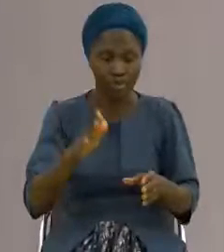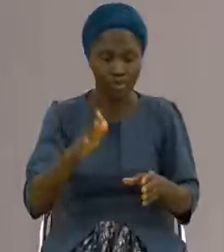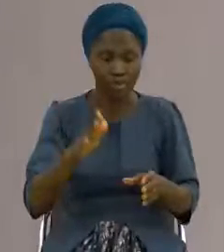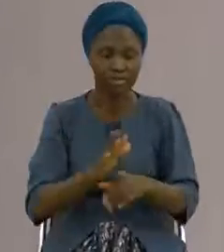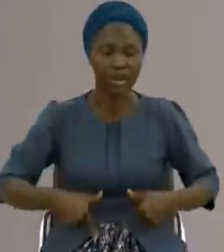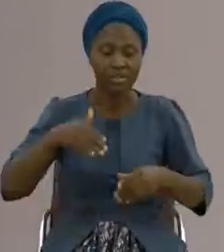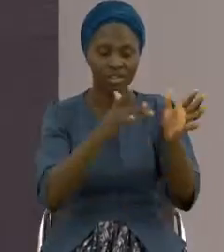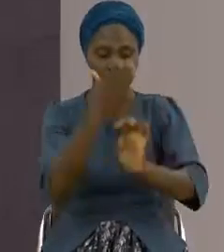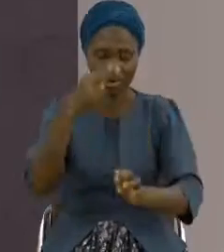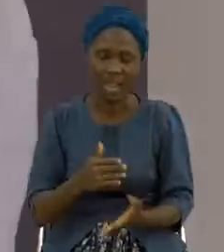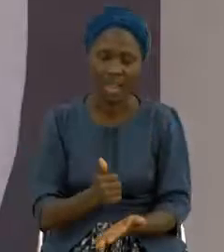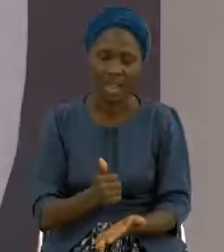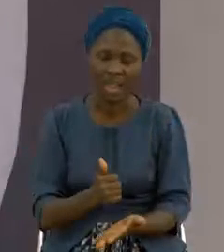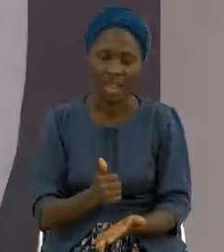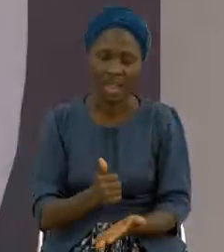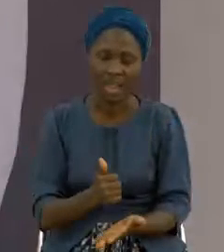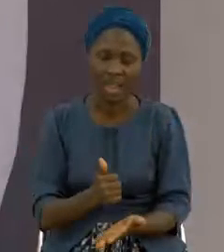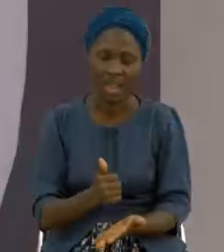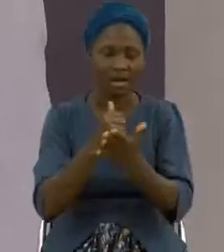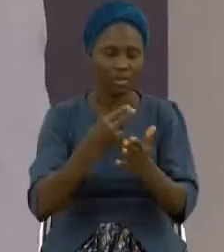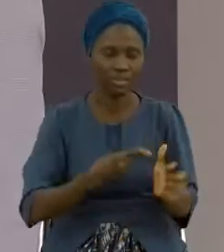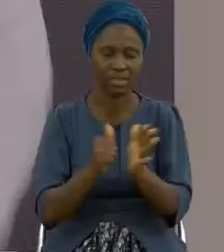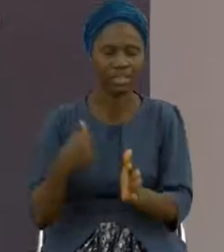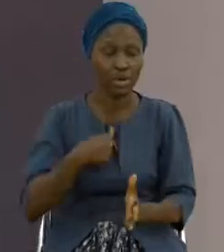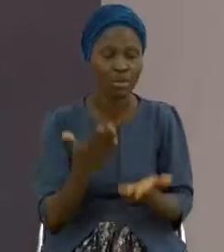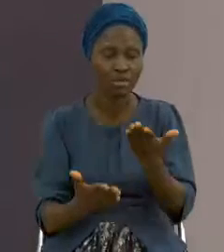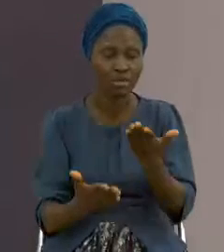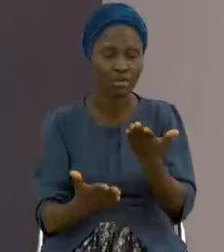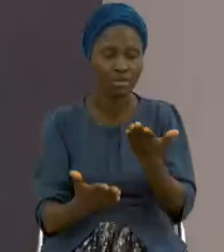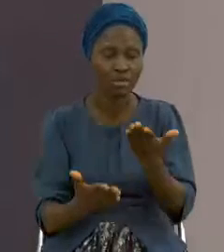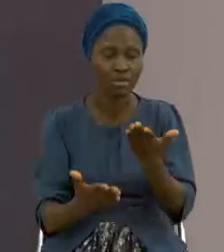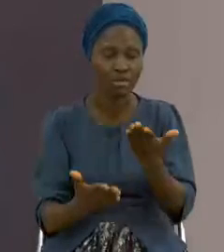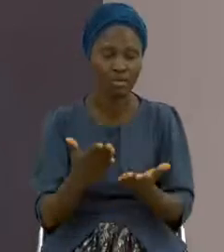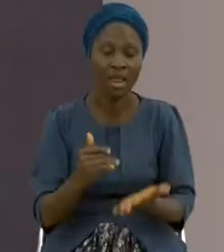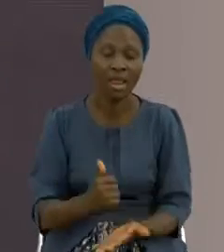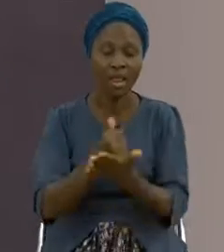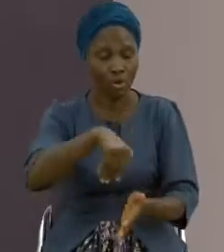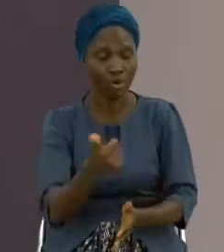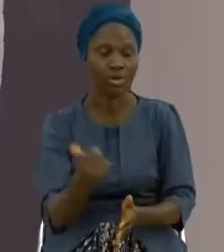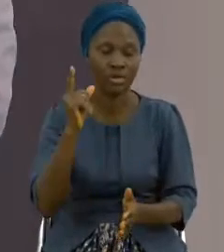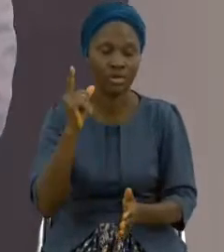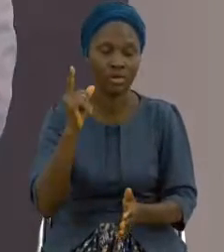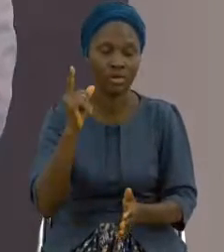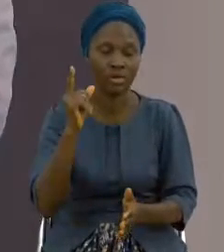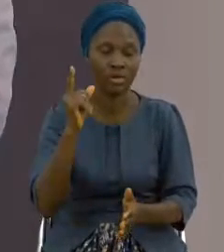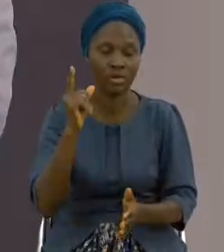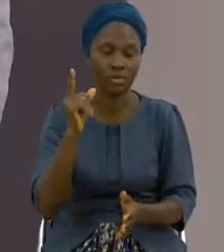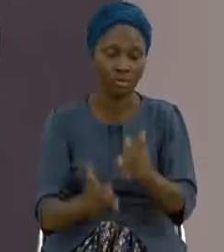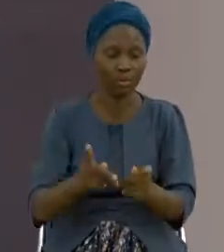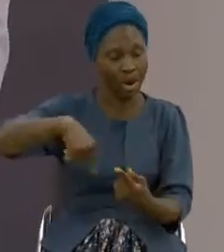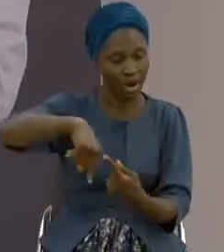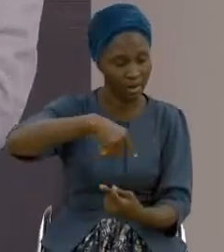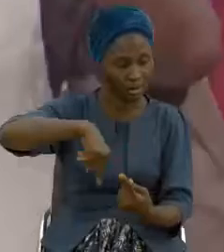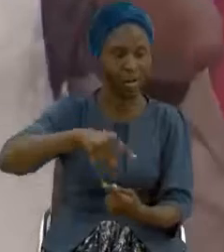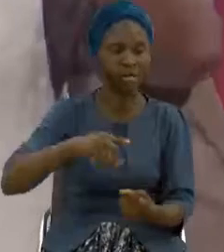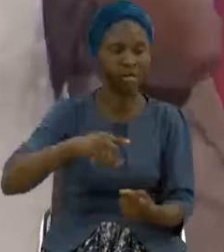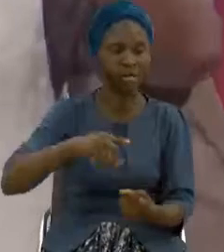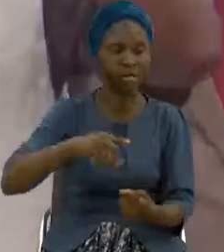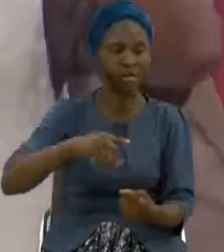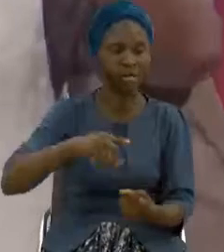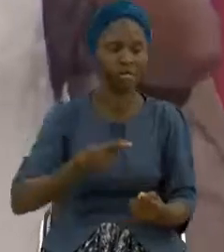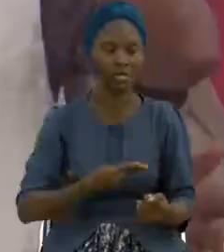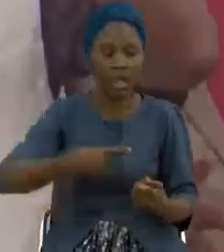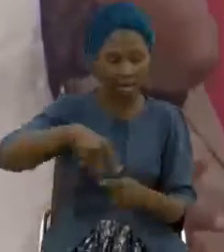might help other people around us, around our city, around our